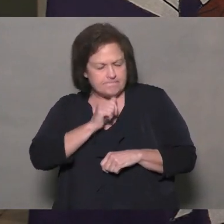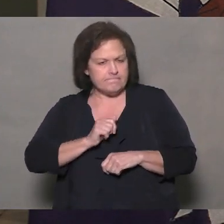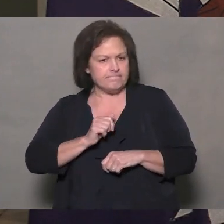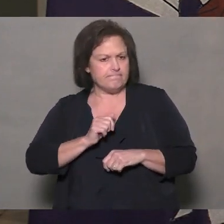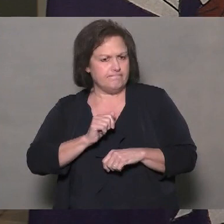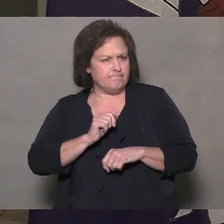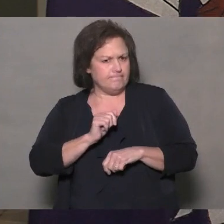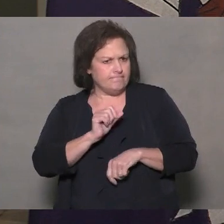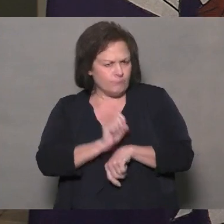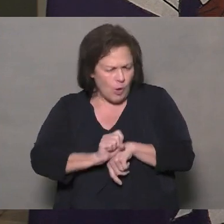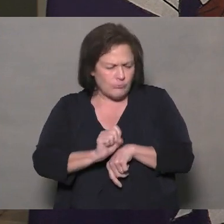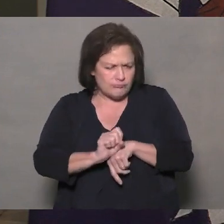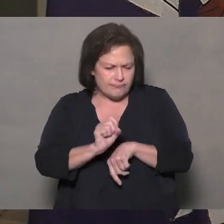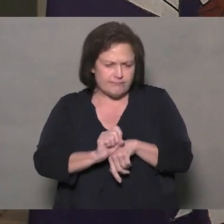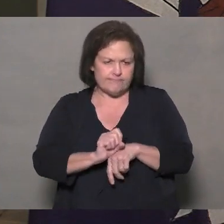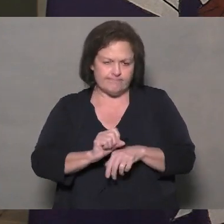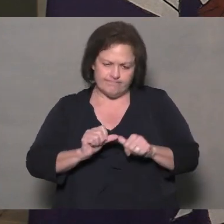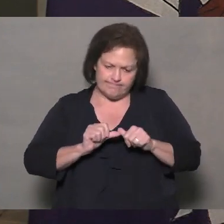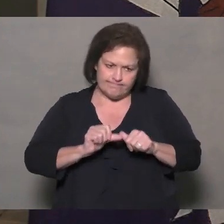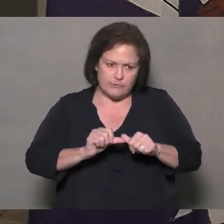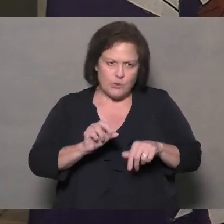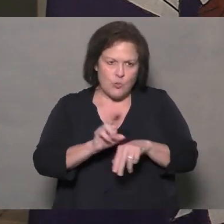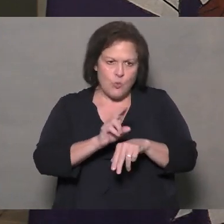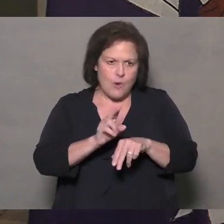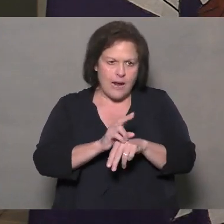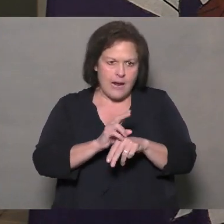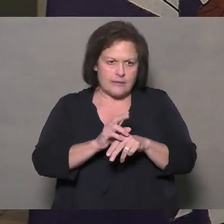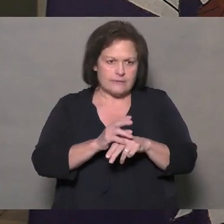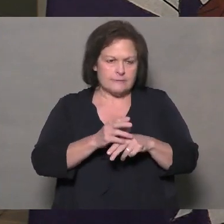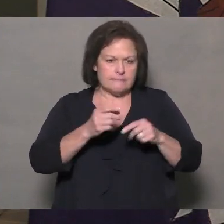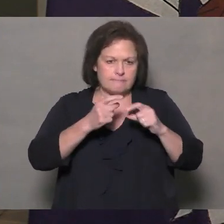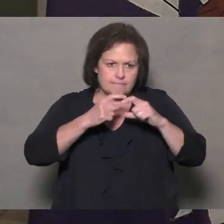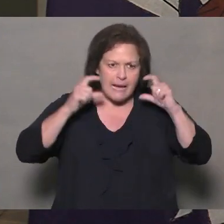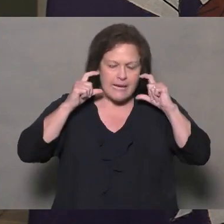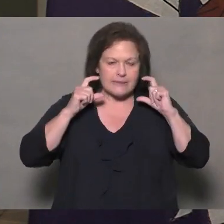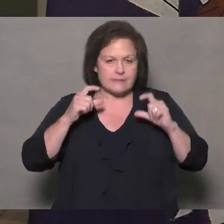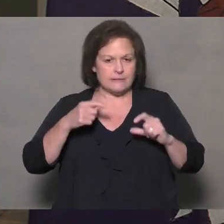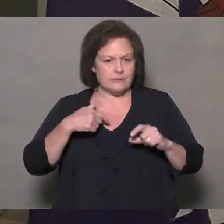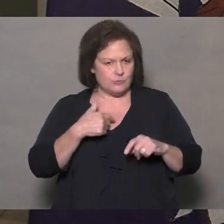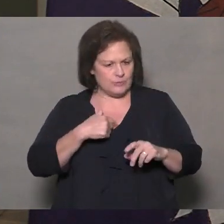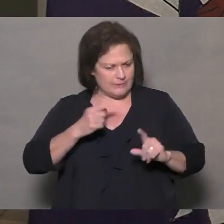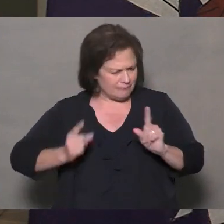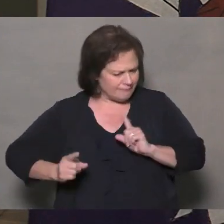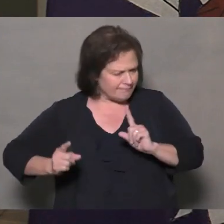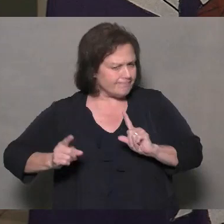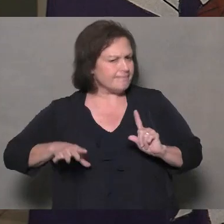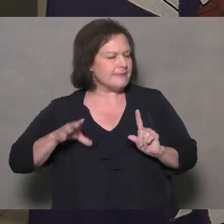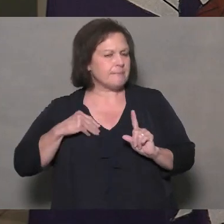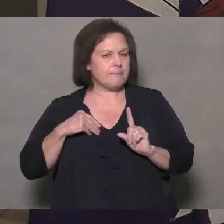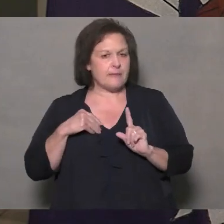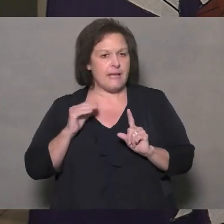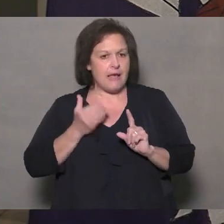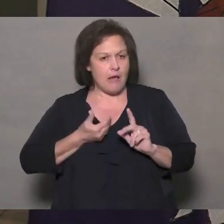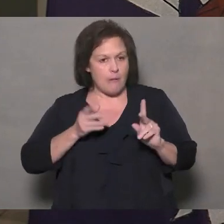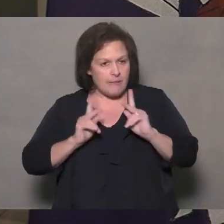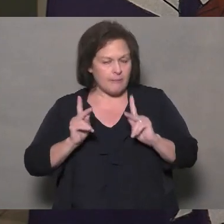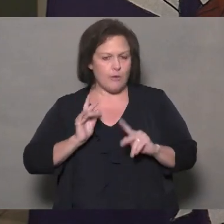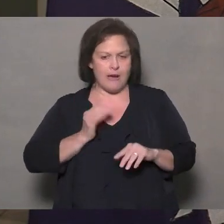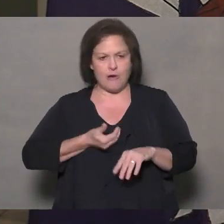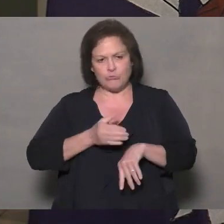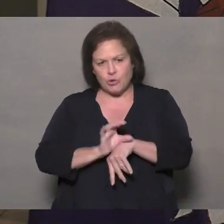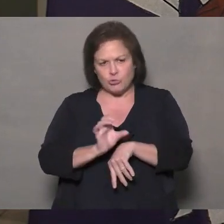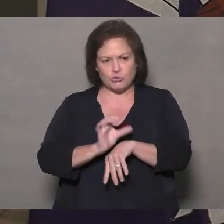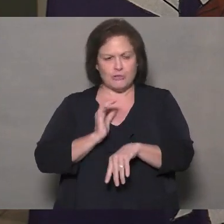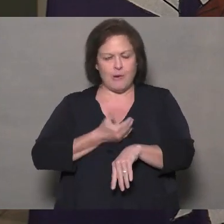We wore our masks. We embraced social distancing. And our residents, our churches,